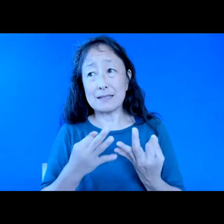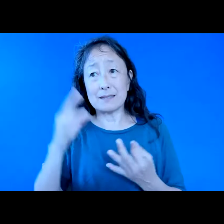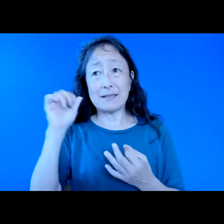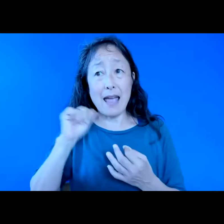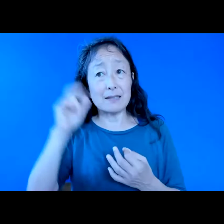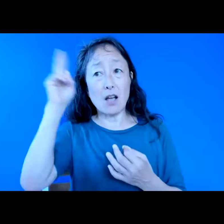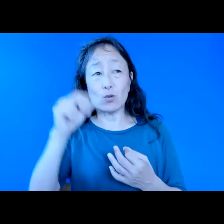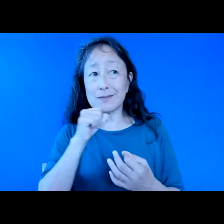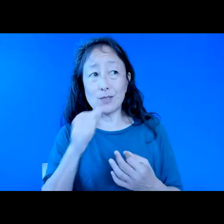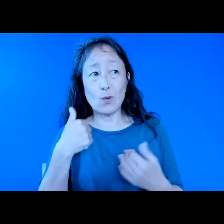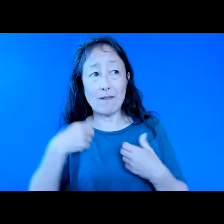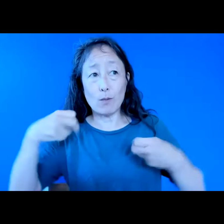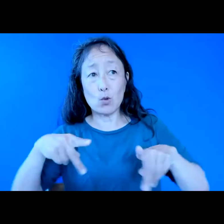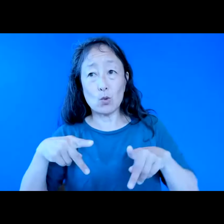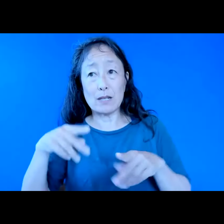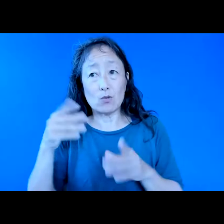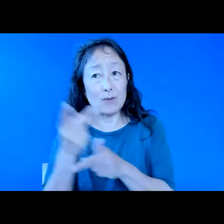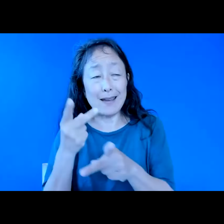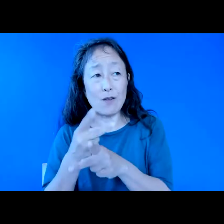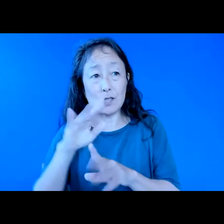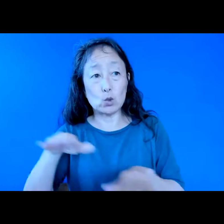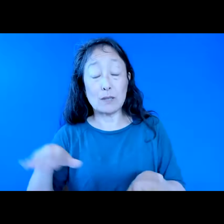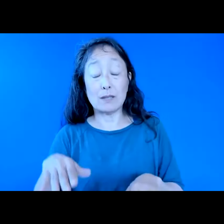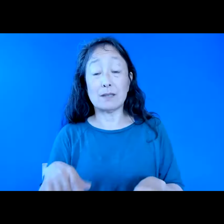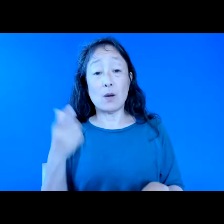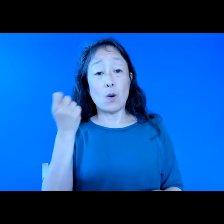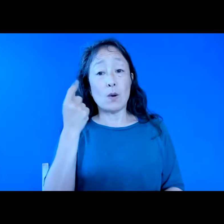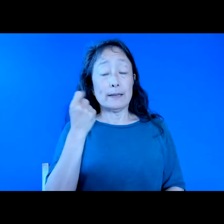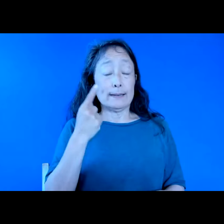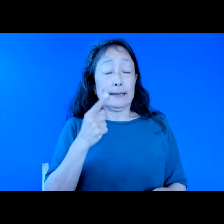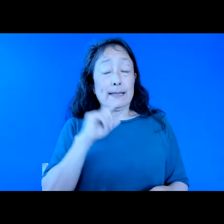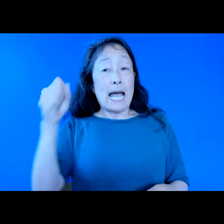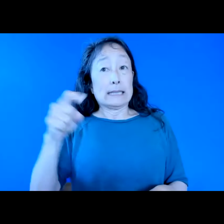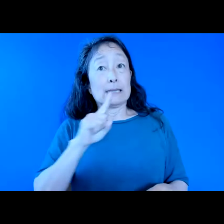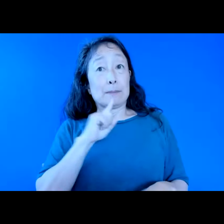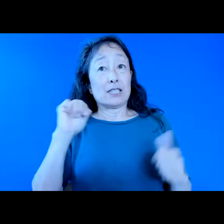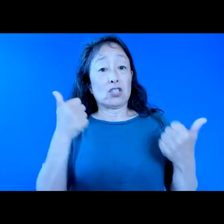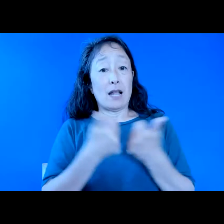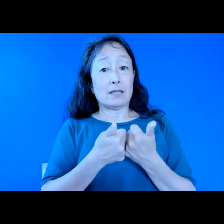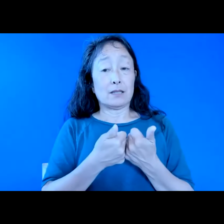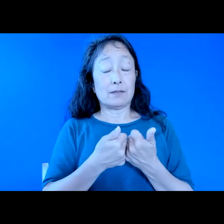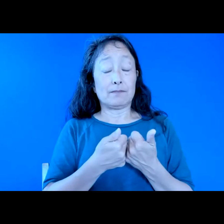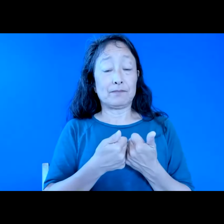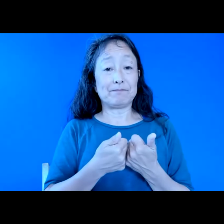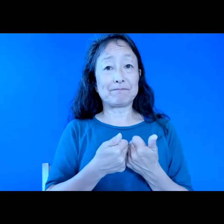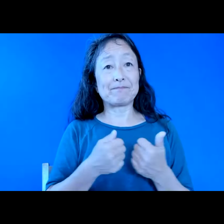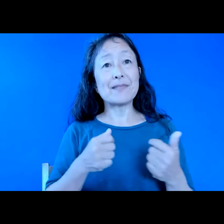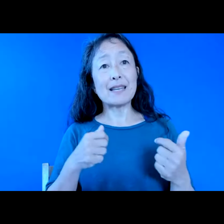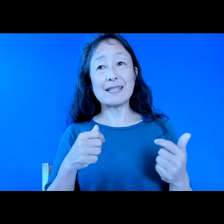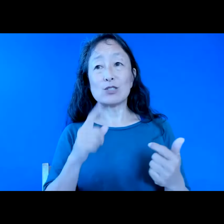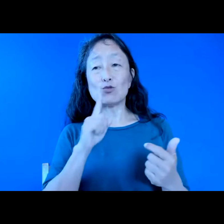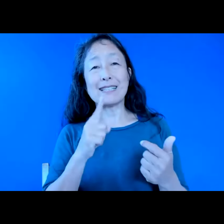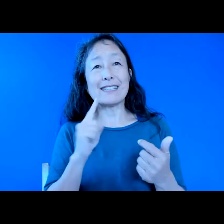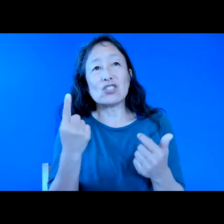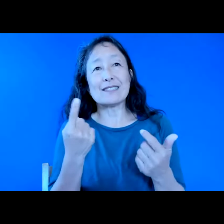challenged. It's just one of those, it's not underground, it's just a part of all the things we're fighting for at the same